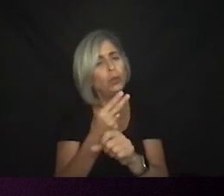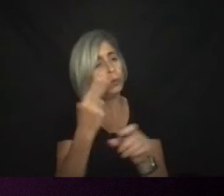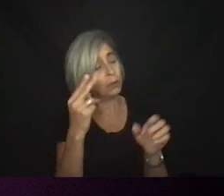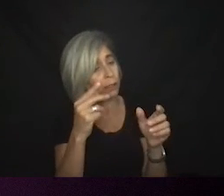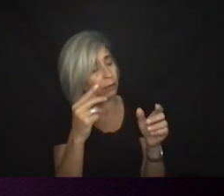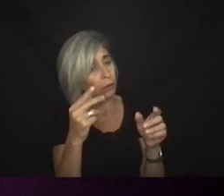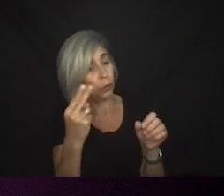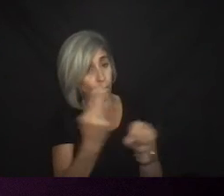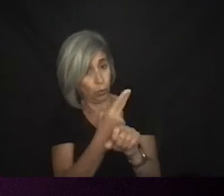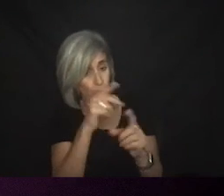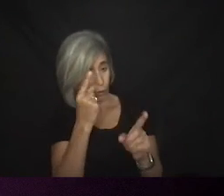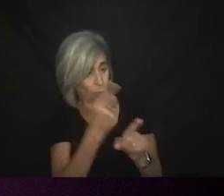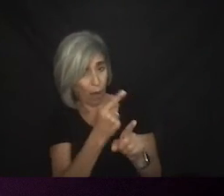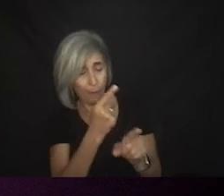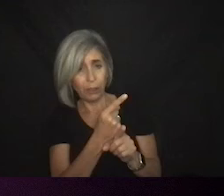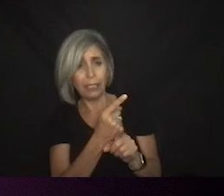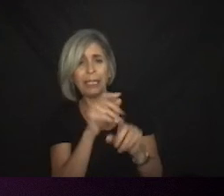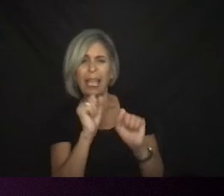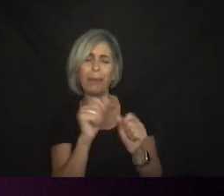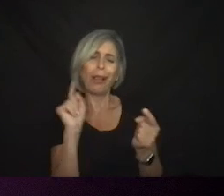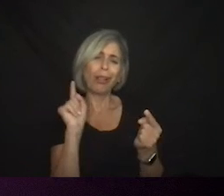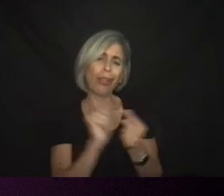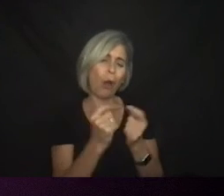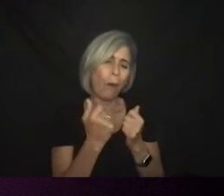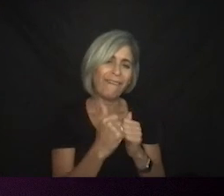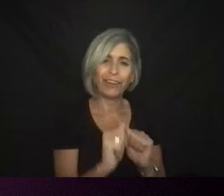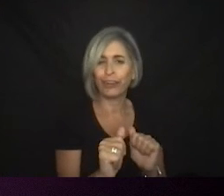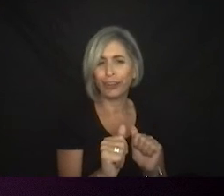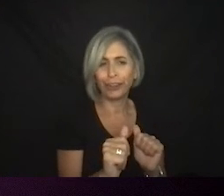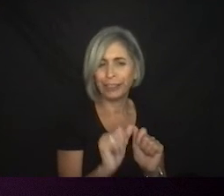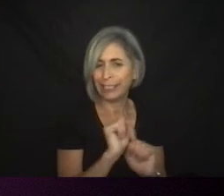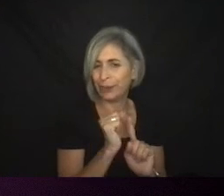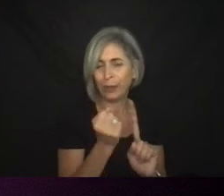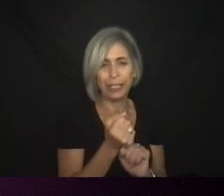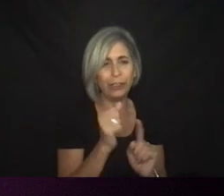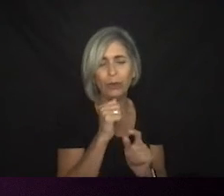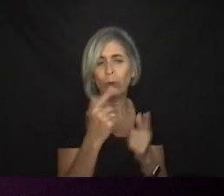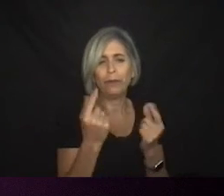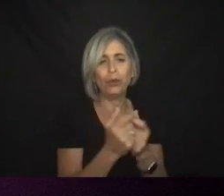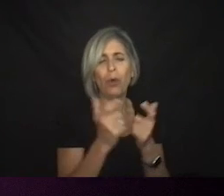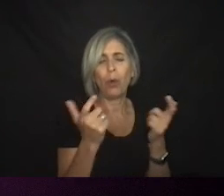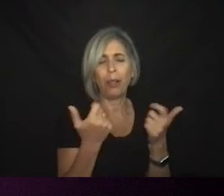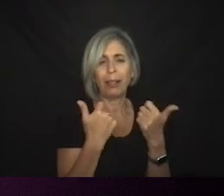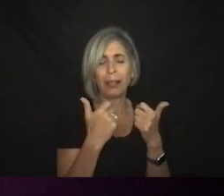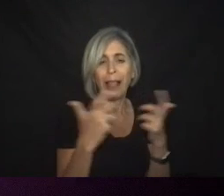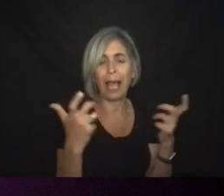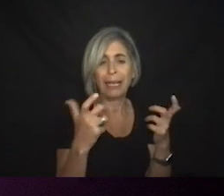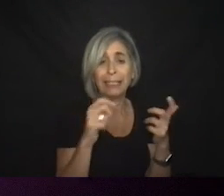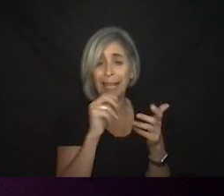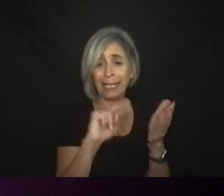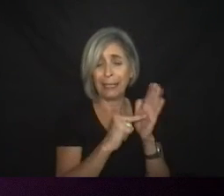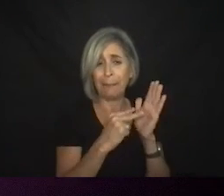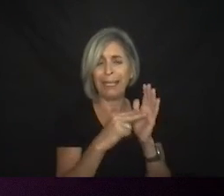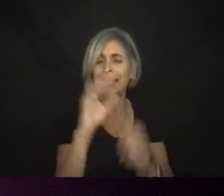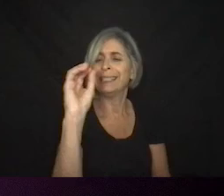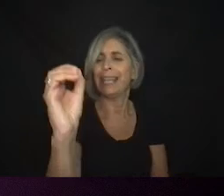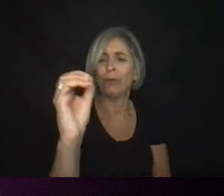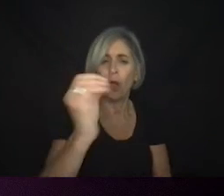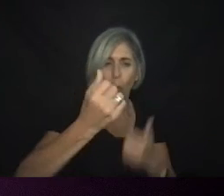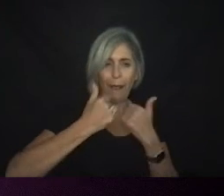properly, this can be a very low effort situation. But low effort doesn't mean zero